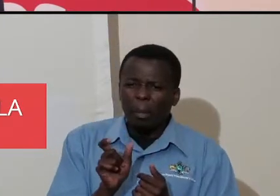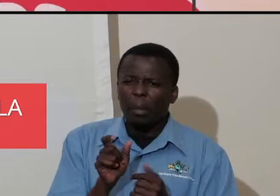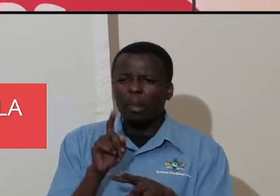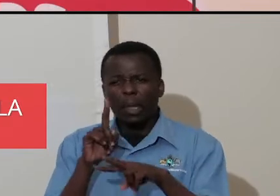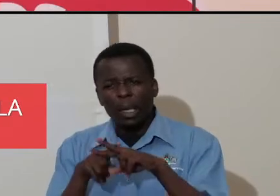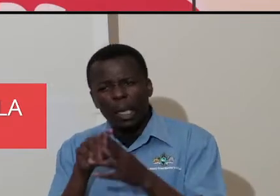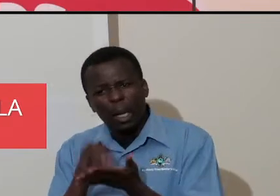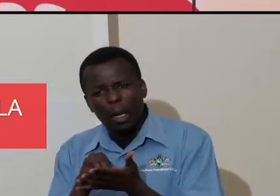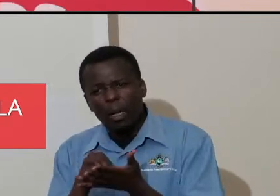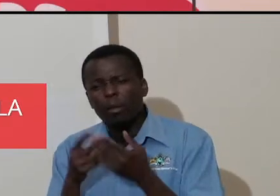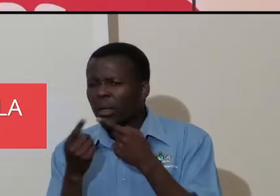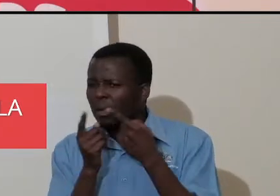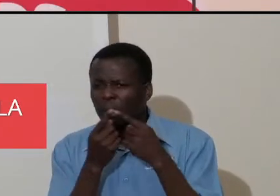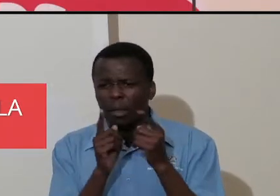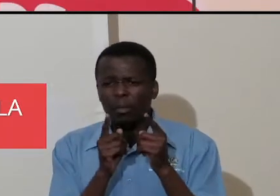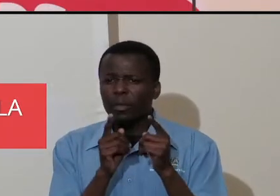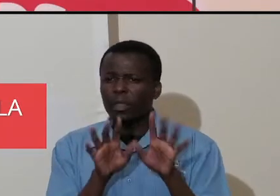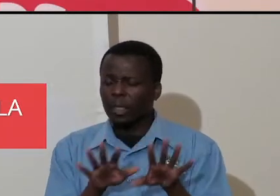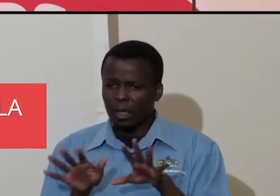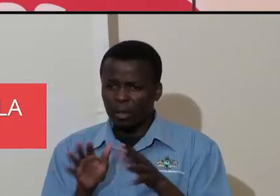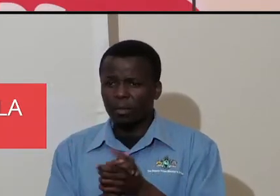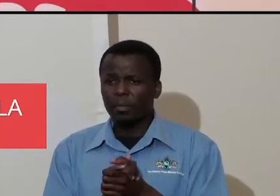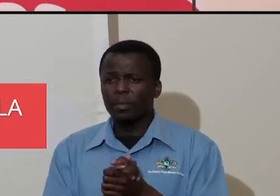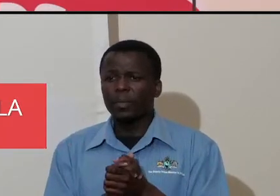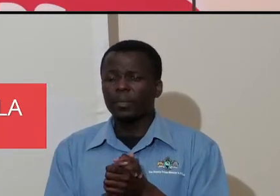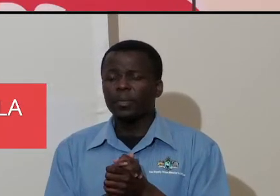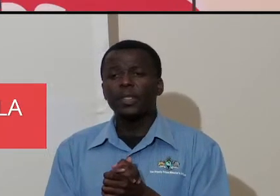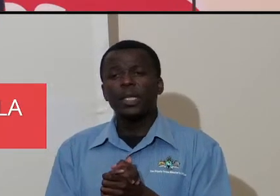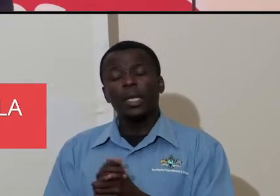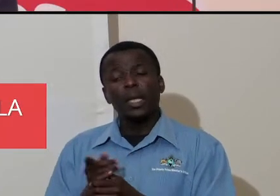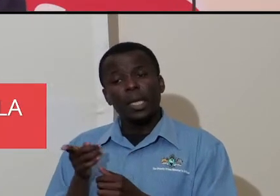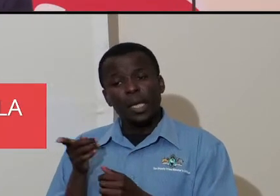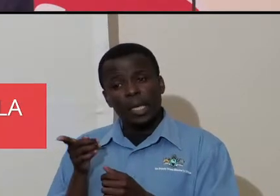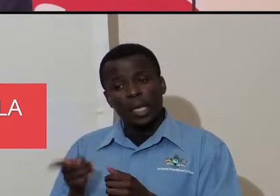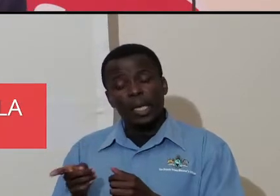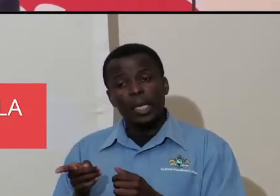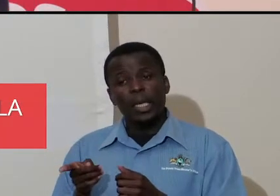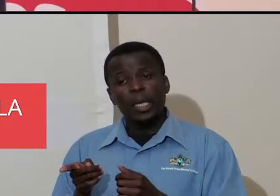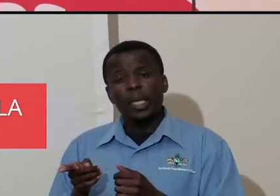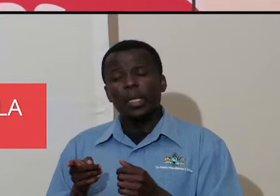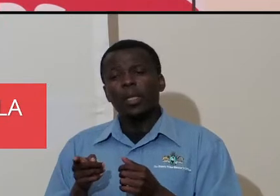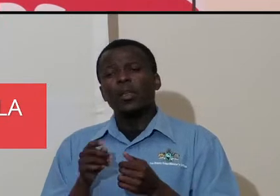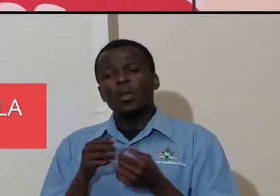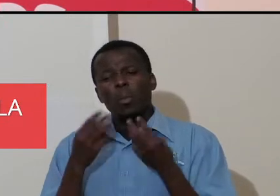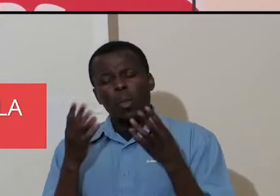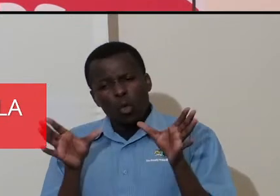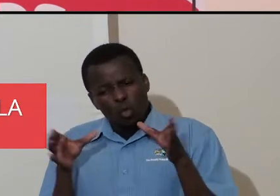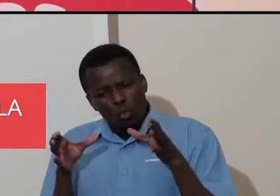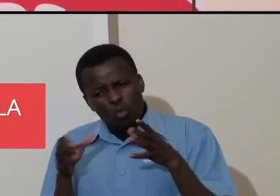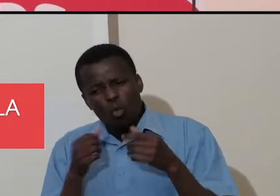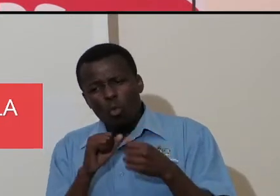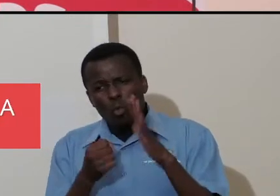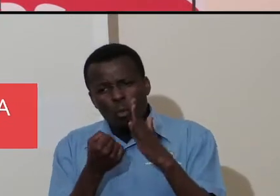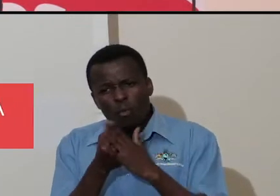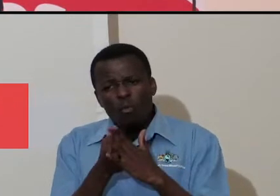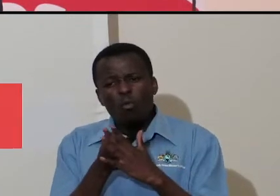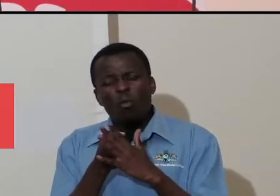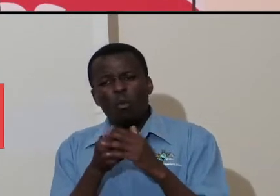has also been crucial in successfully advocating sustainable